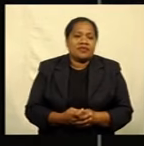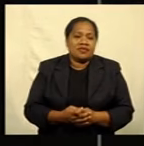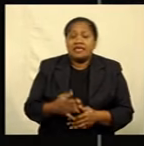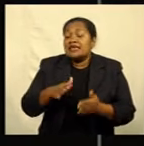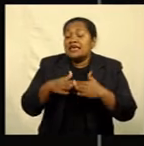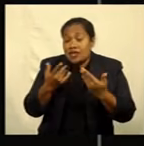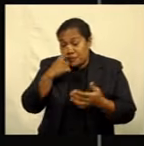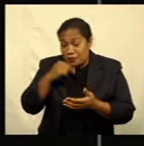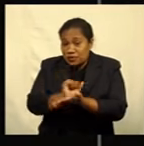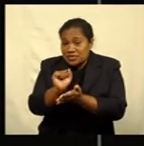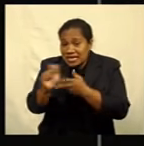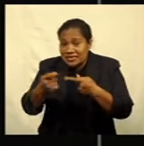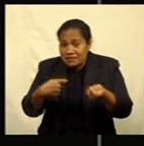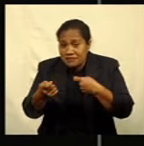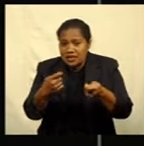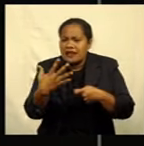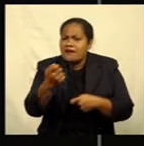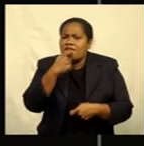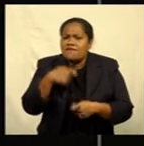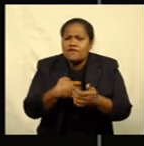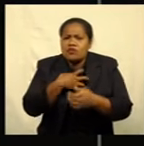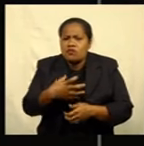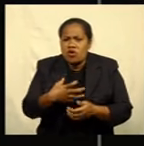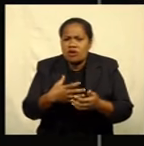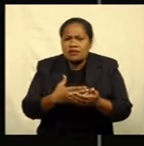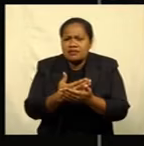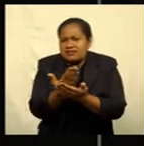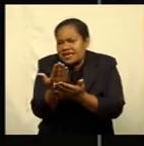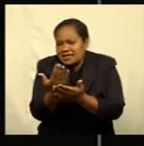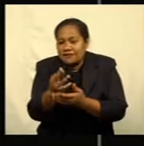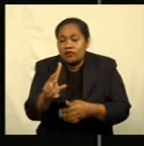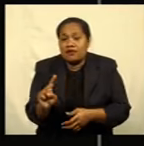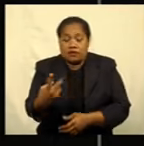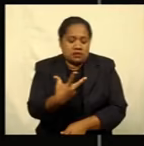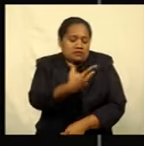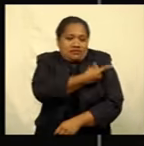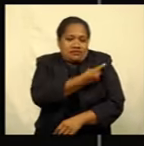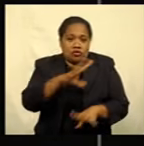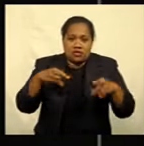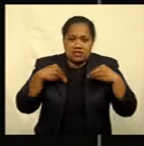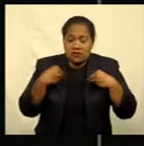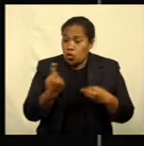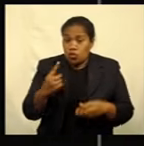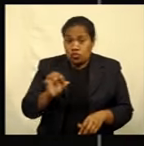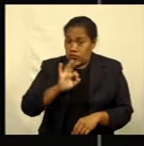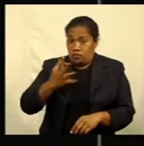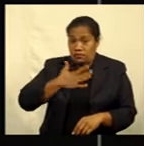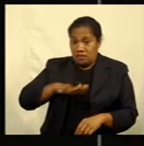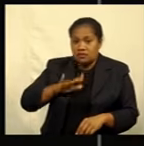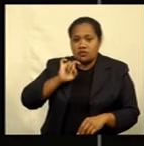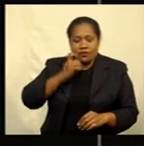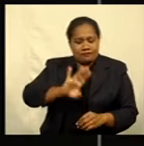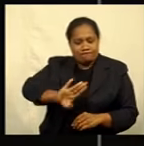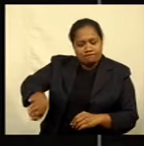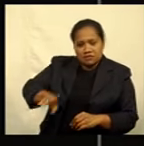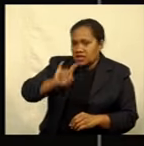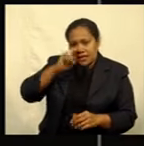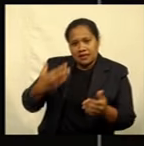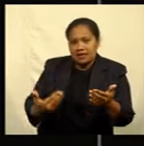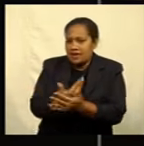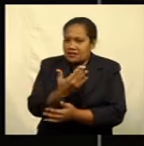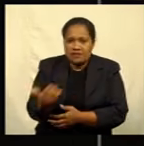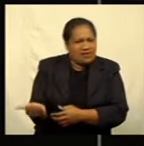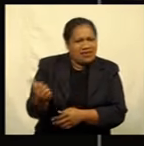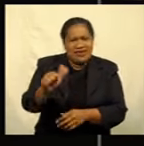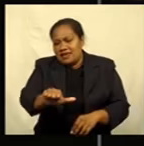to get at least the first dose of the COVID-19 vaccine, and those who don't will be denied entry into any of